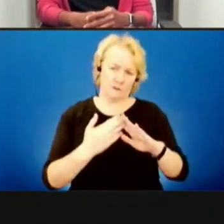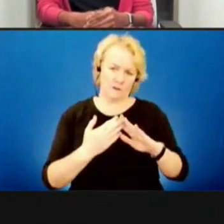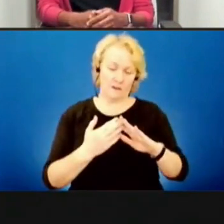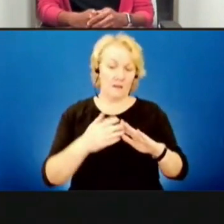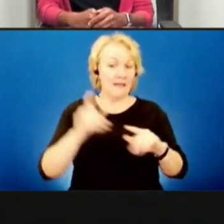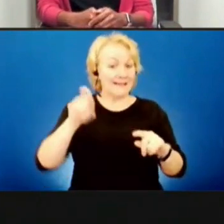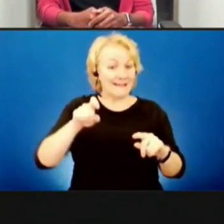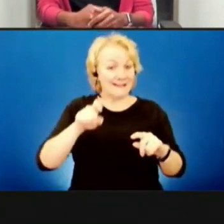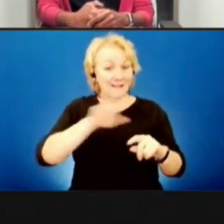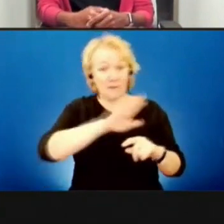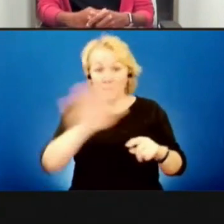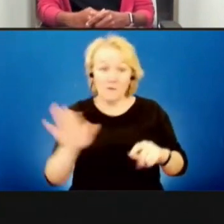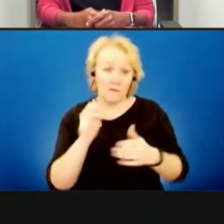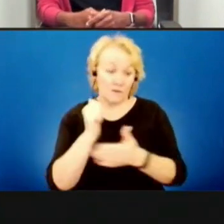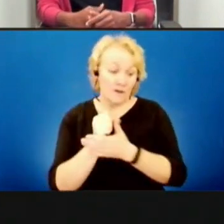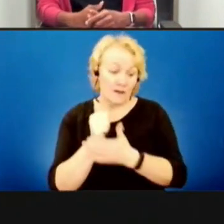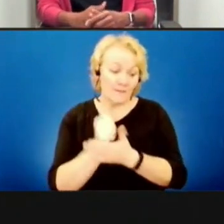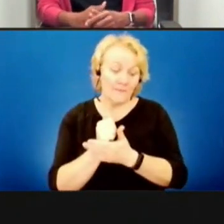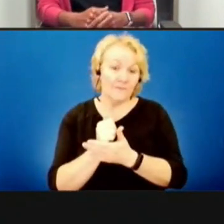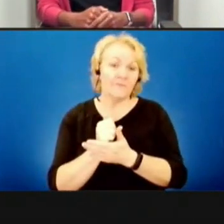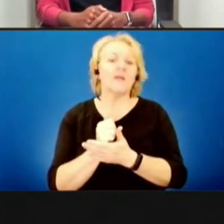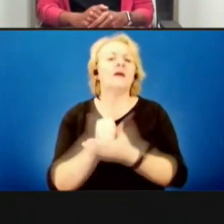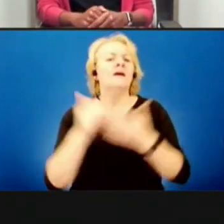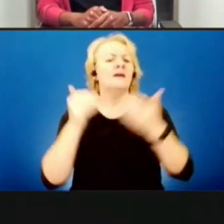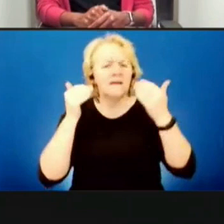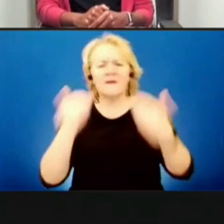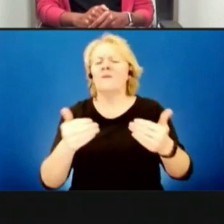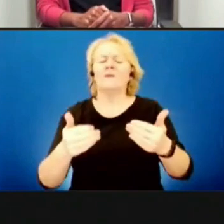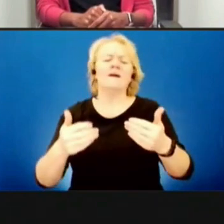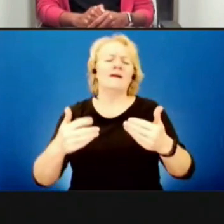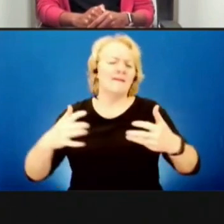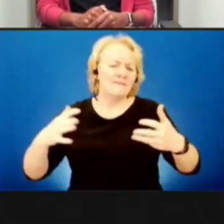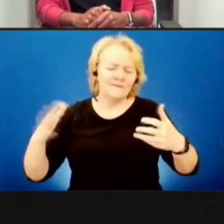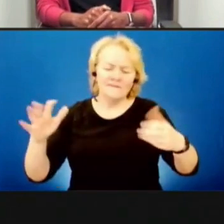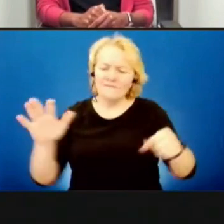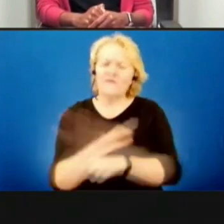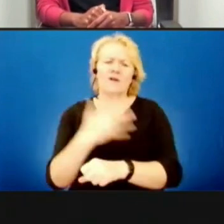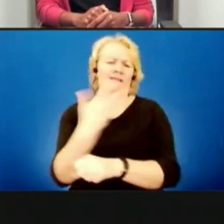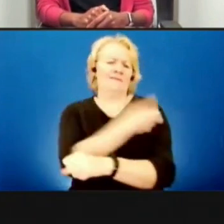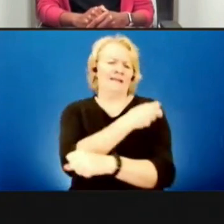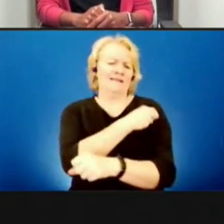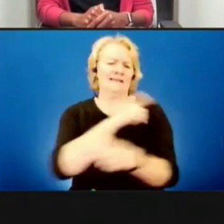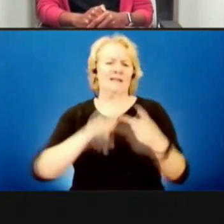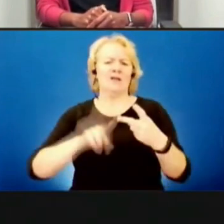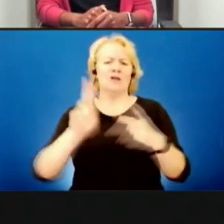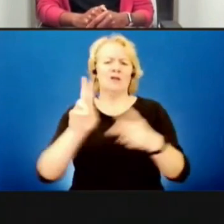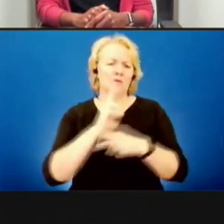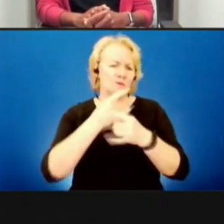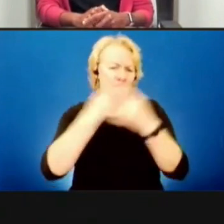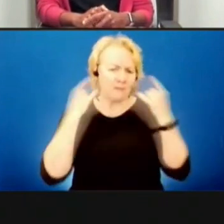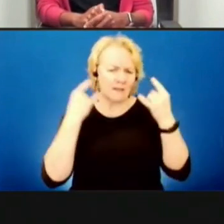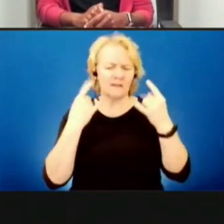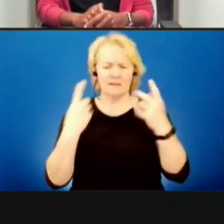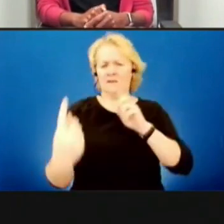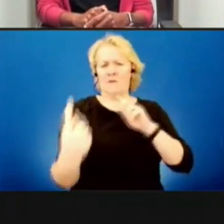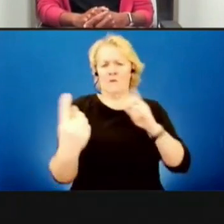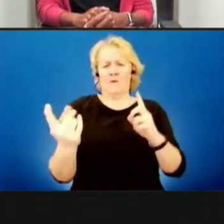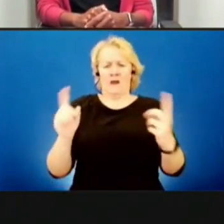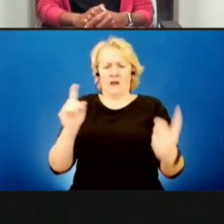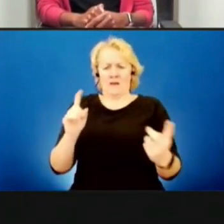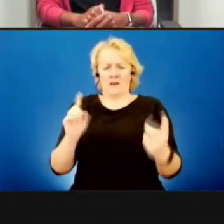that. Get fully vaccinated, wear a mask, watch your distance, wash